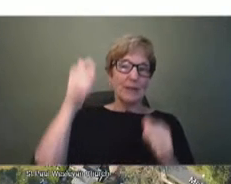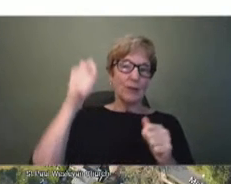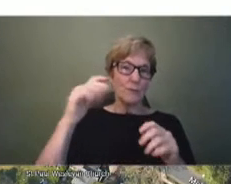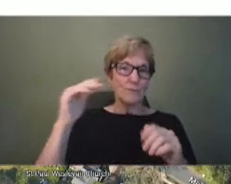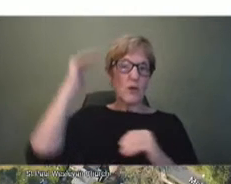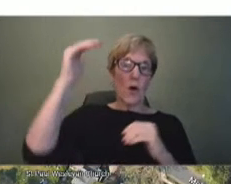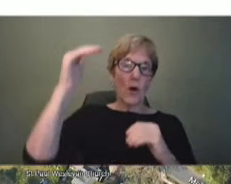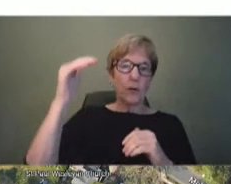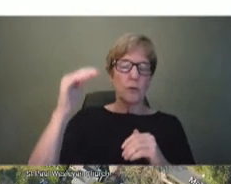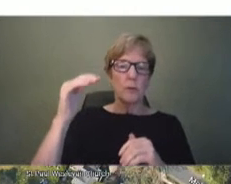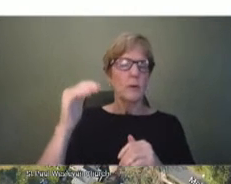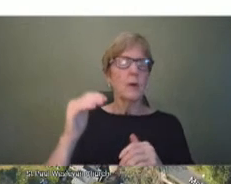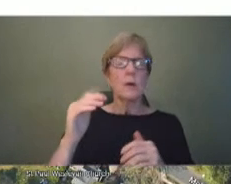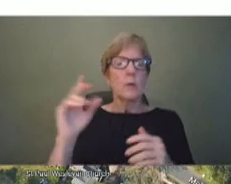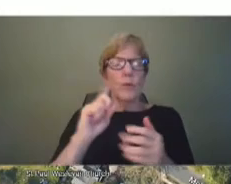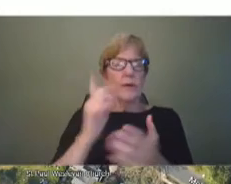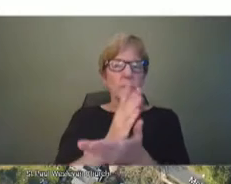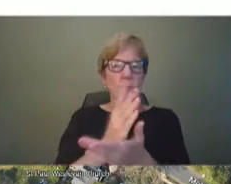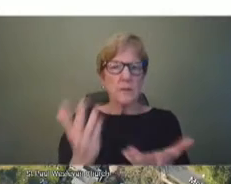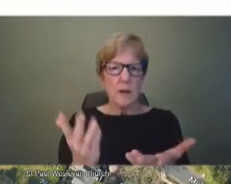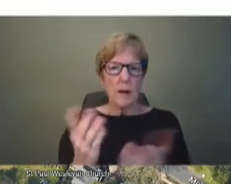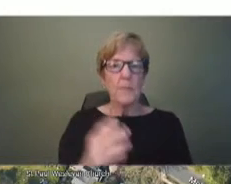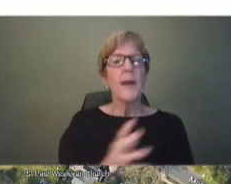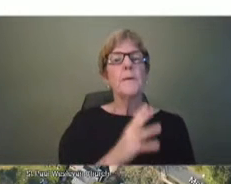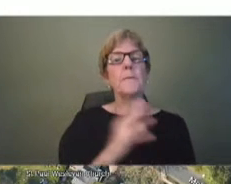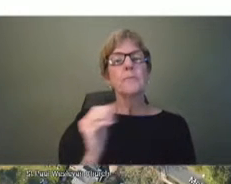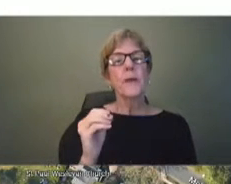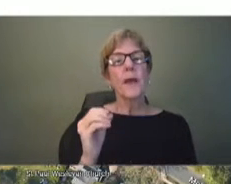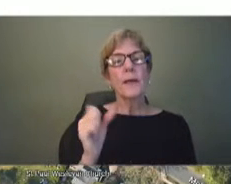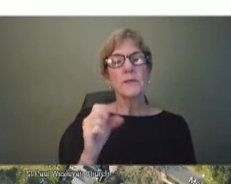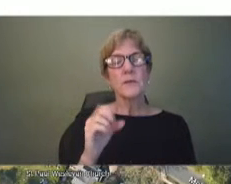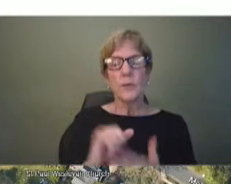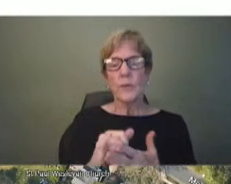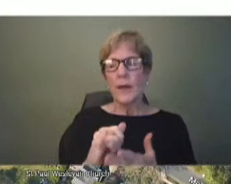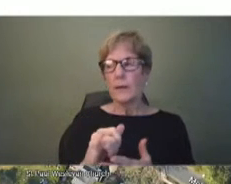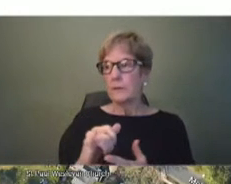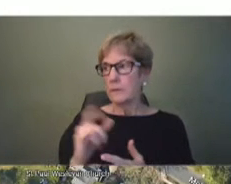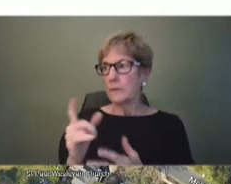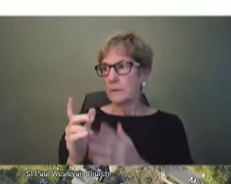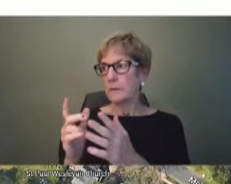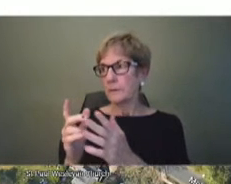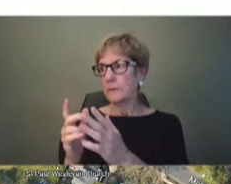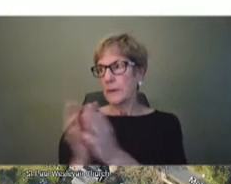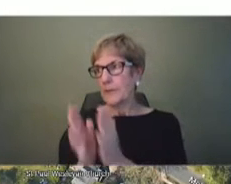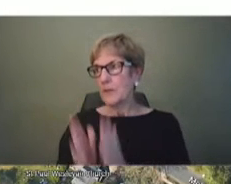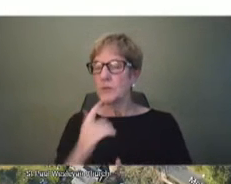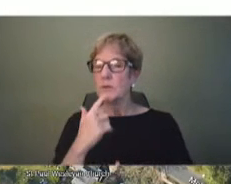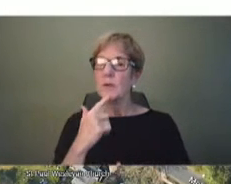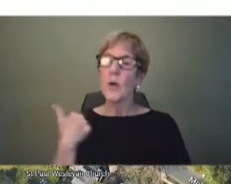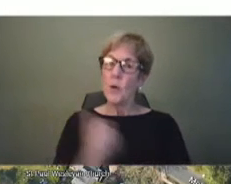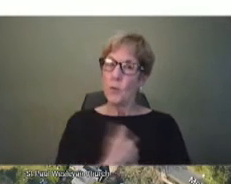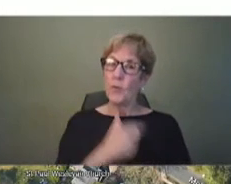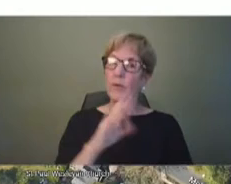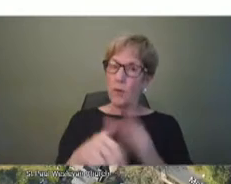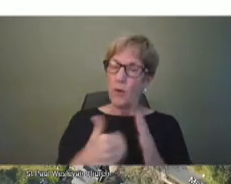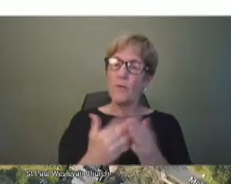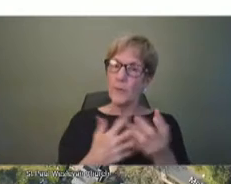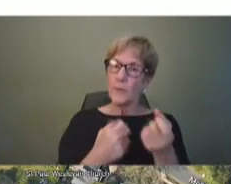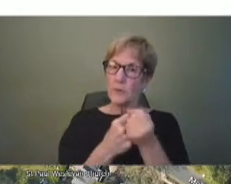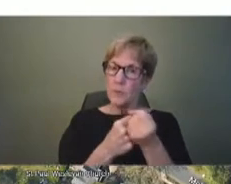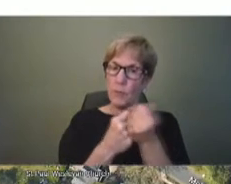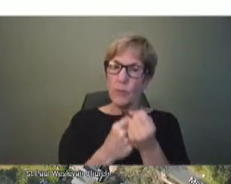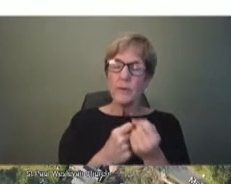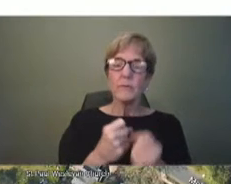become like where do you where do you draw the line um and as a the petitioner mentioned earlier one of the things that we all are very supportive of is this idea